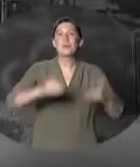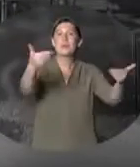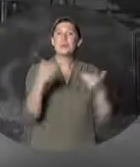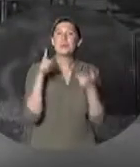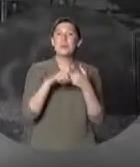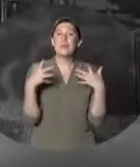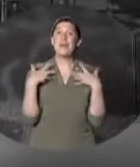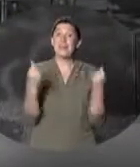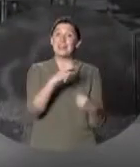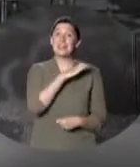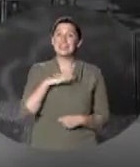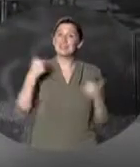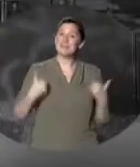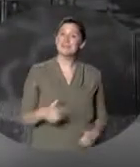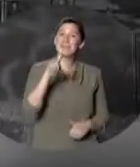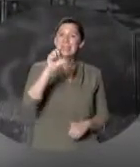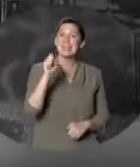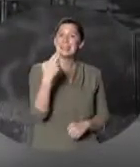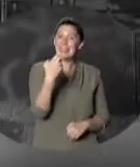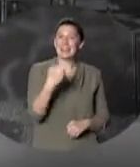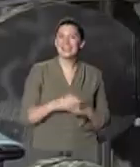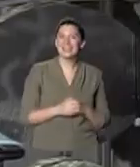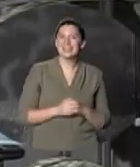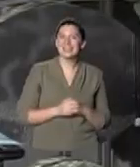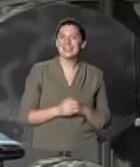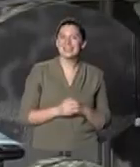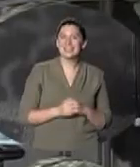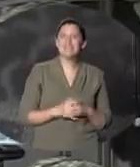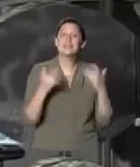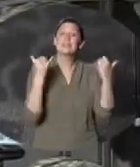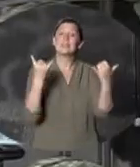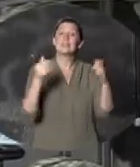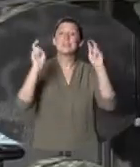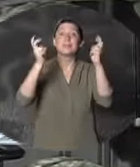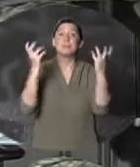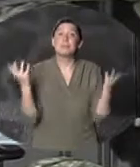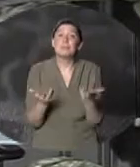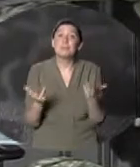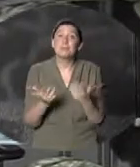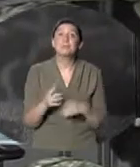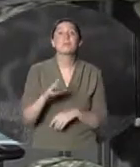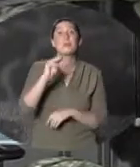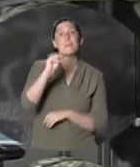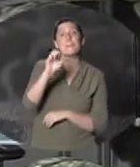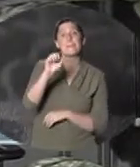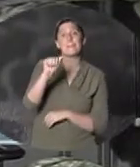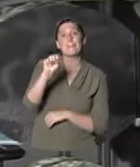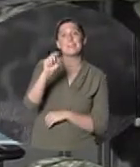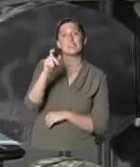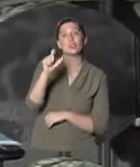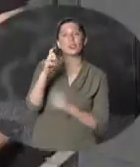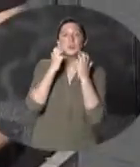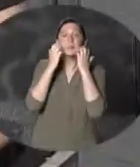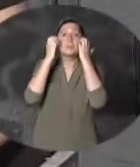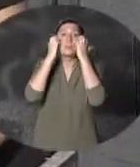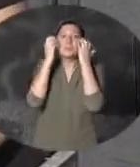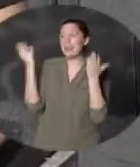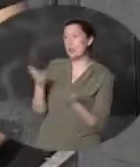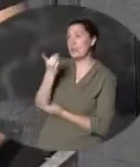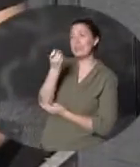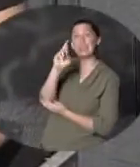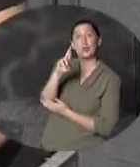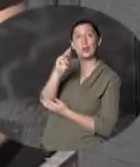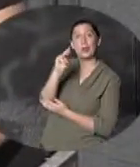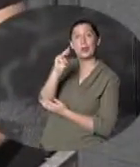Welcome to Healthy Cleveland. I'm your host, Leah Longbrake. Today's topic is on measles. With us is Dr. Natalie Hinchcliffe,